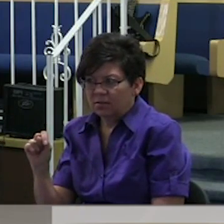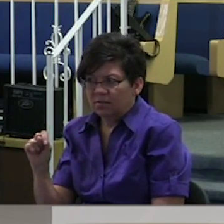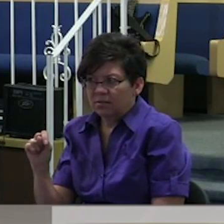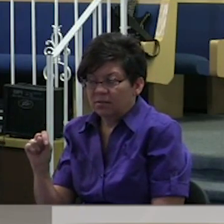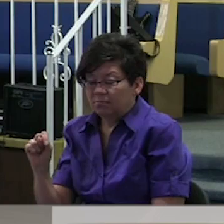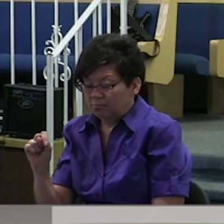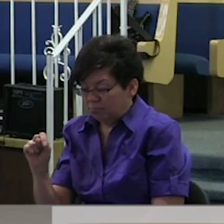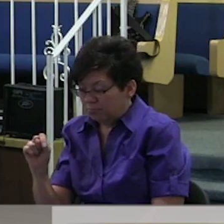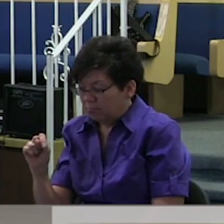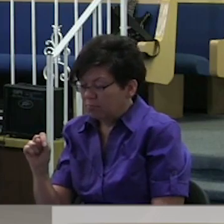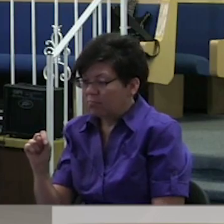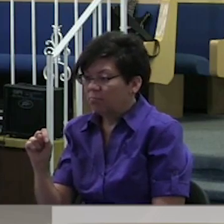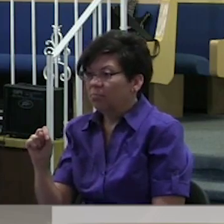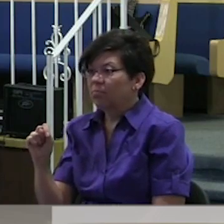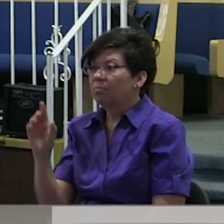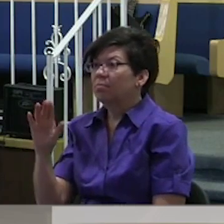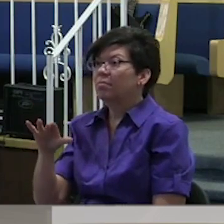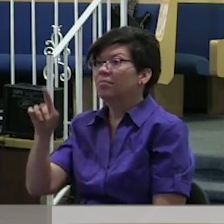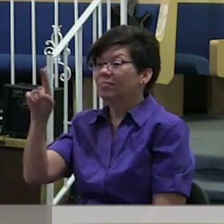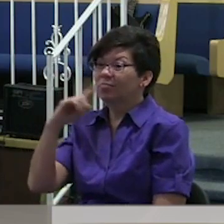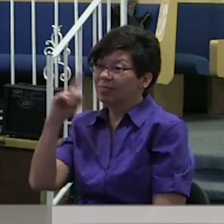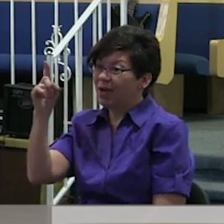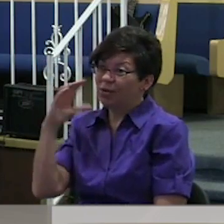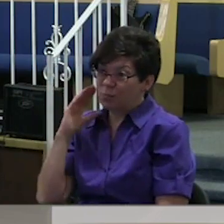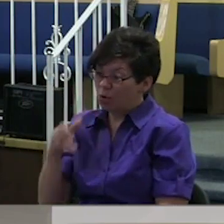Subtopic: he's pouring it out.